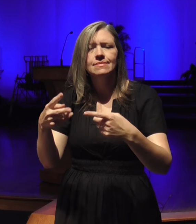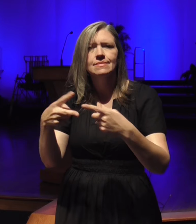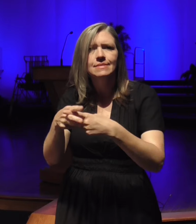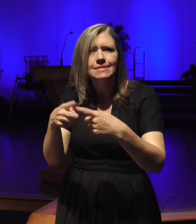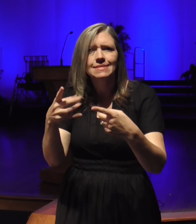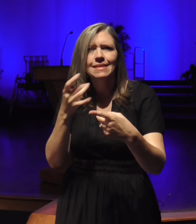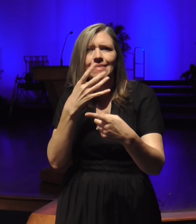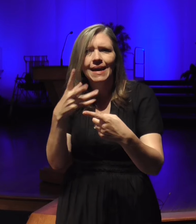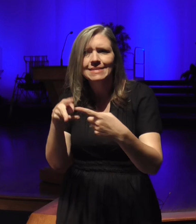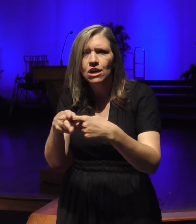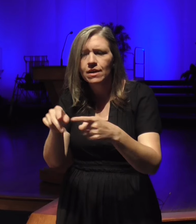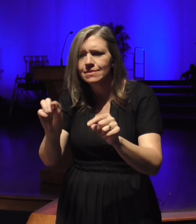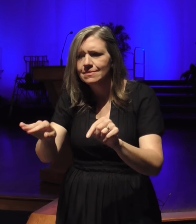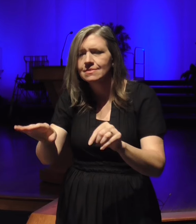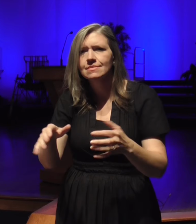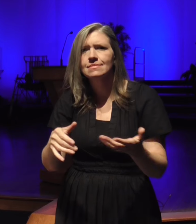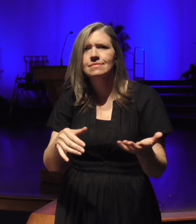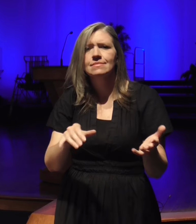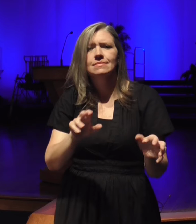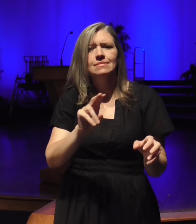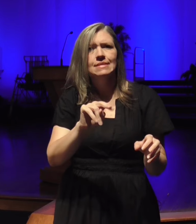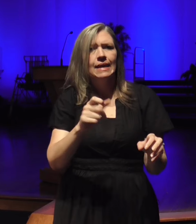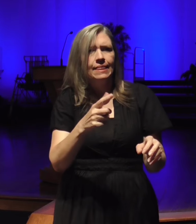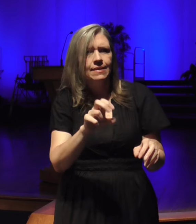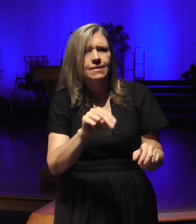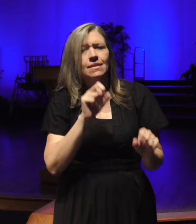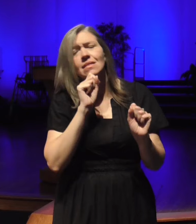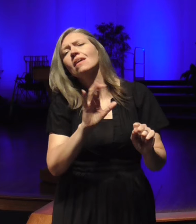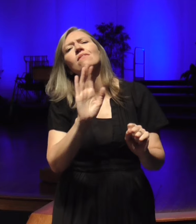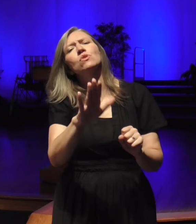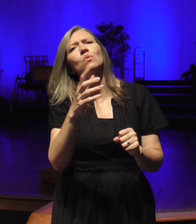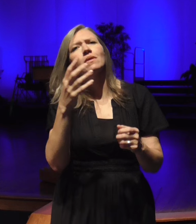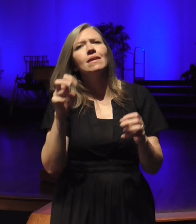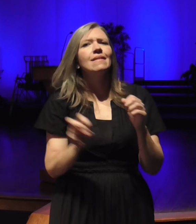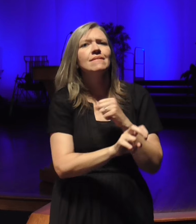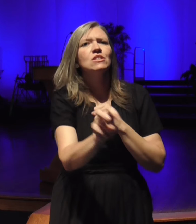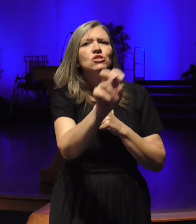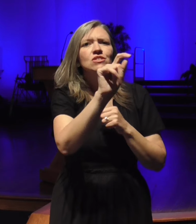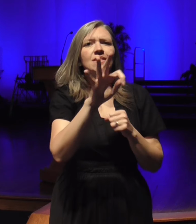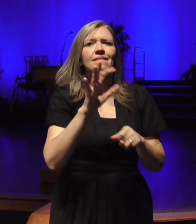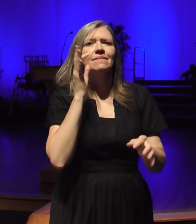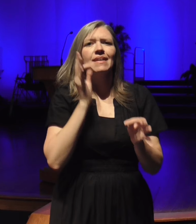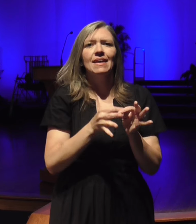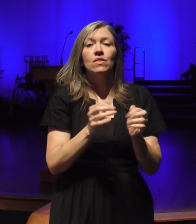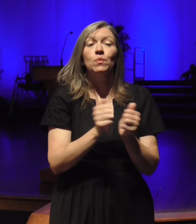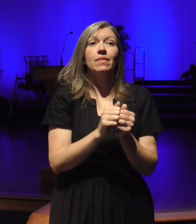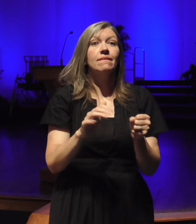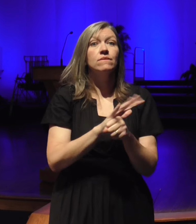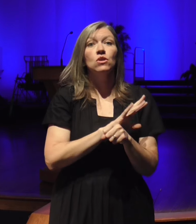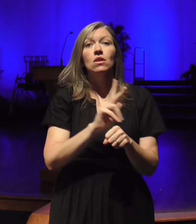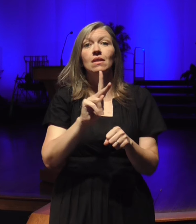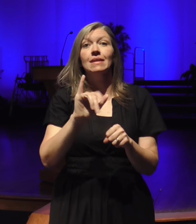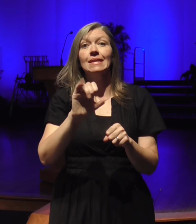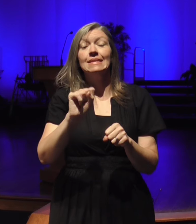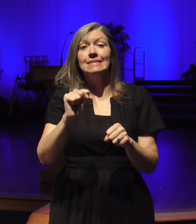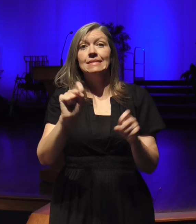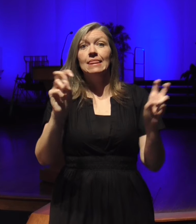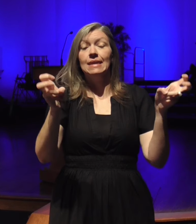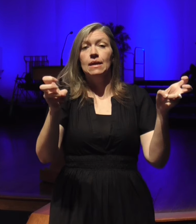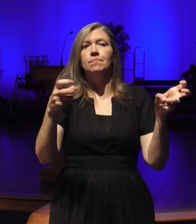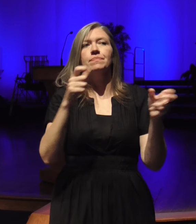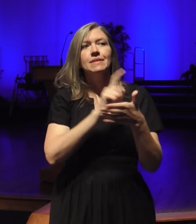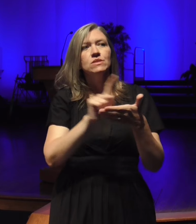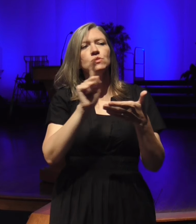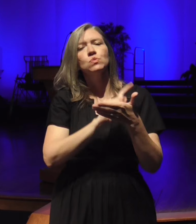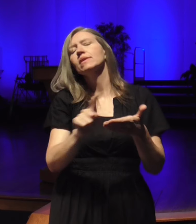Nathan, do not put your finger in that light socket. Nathan, I love your idea for Adventures in